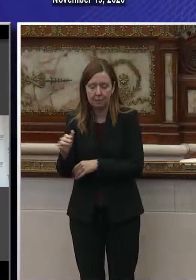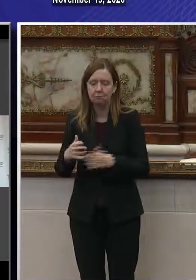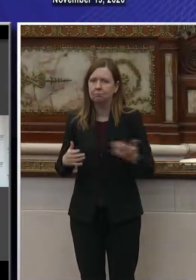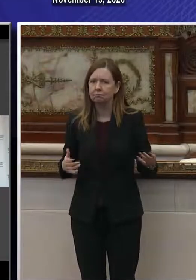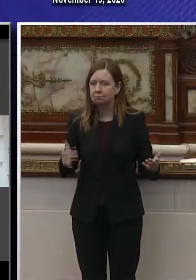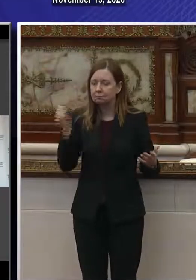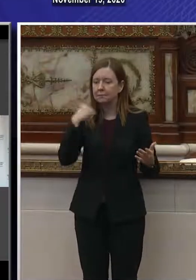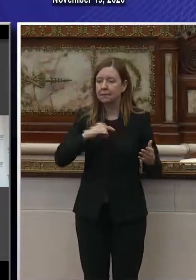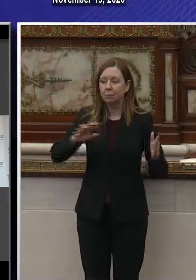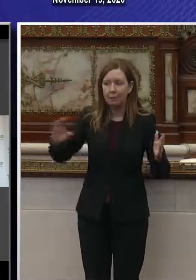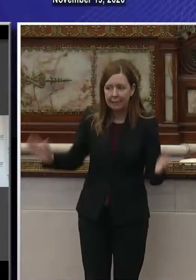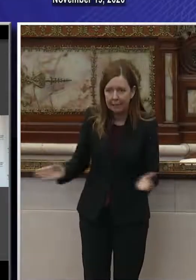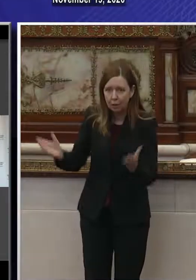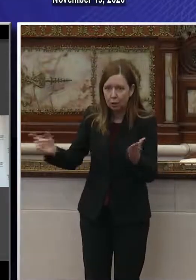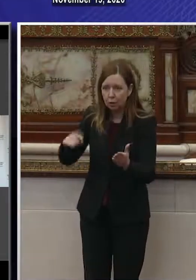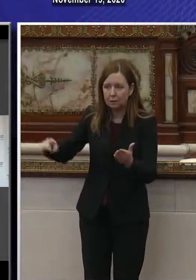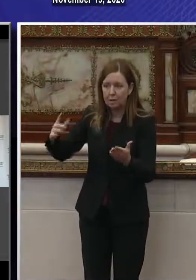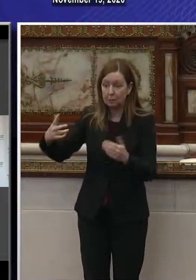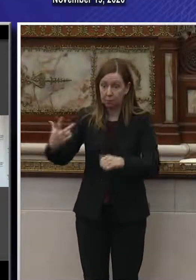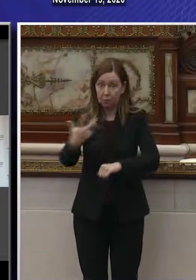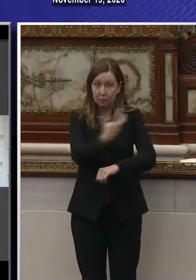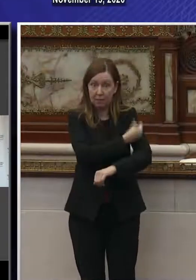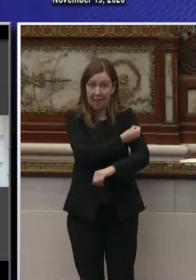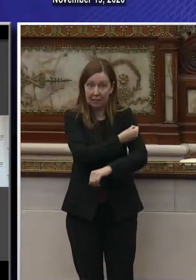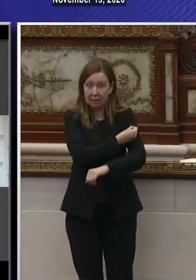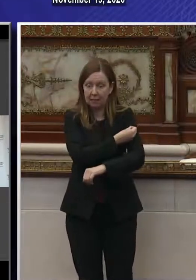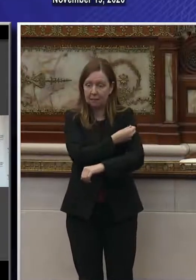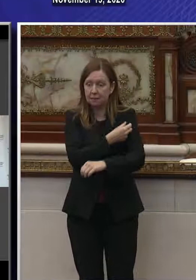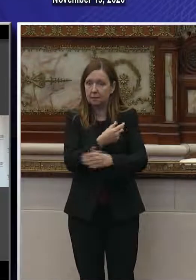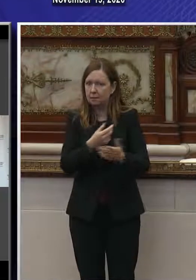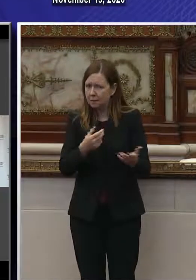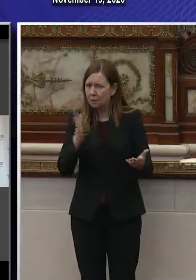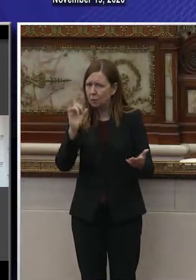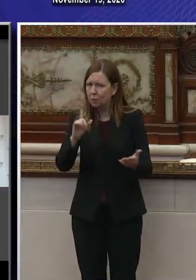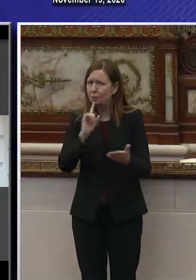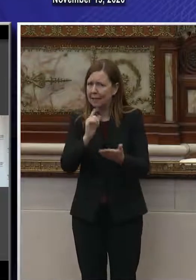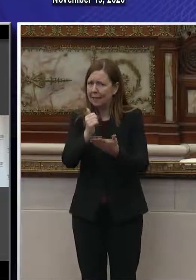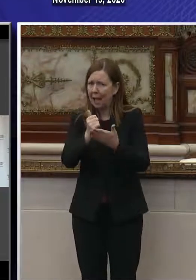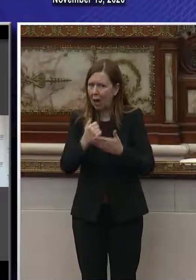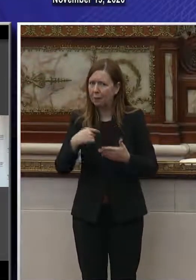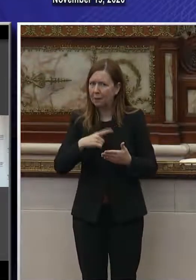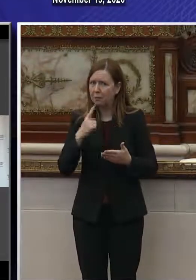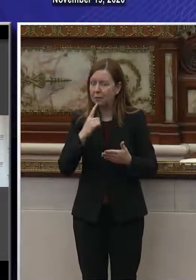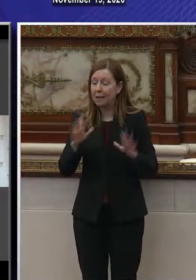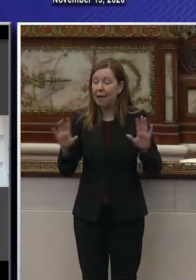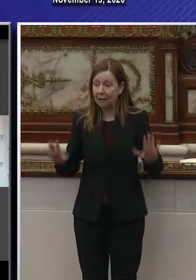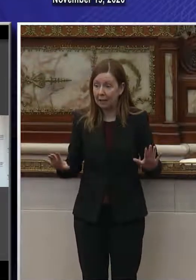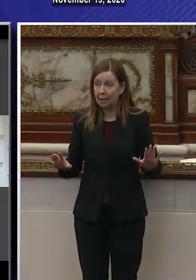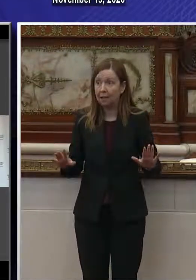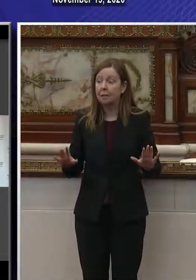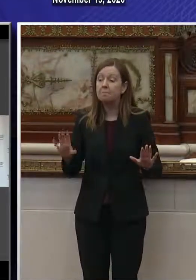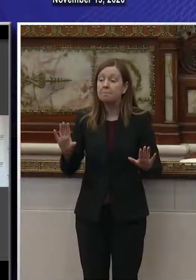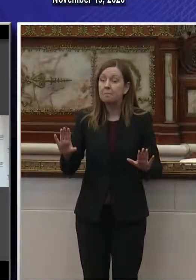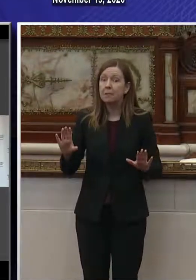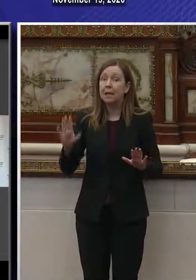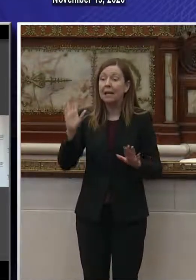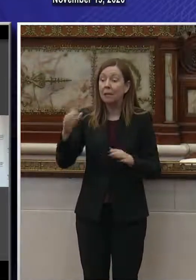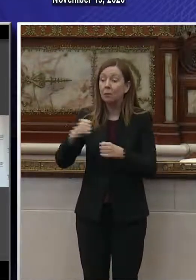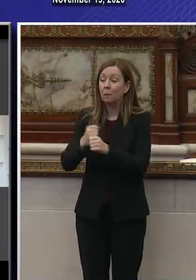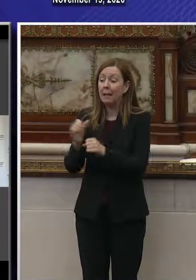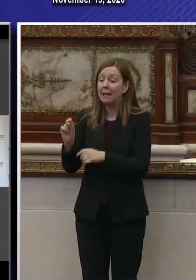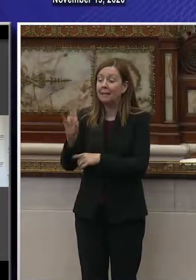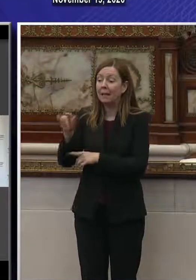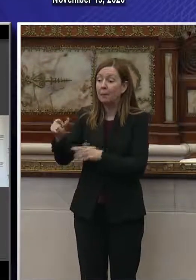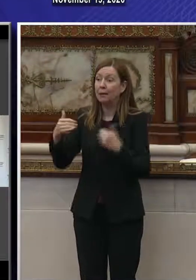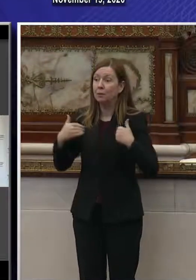and encourage them to take a vaccine, it would behoove us to be able to say, and it's only going to make the